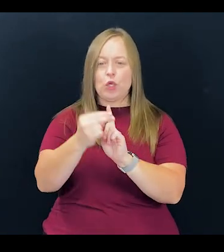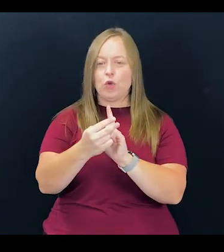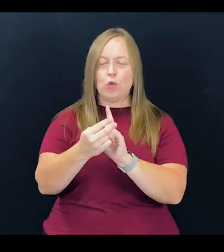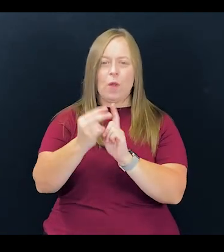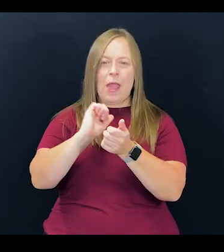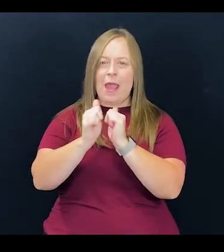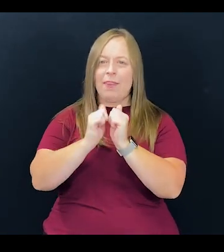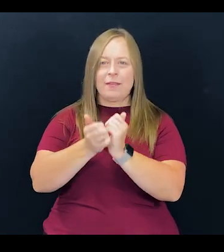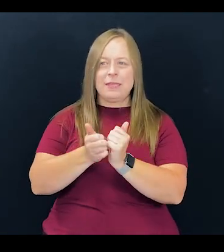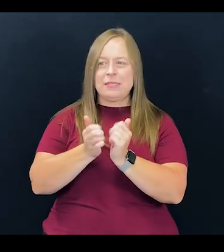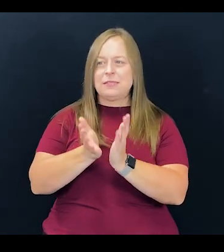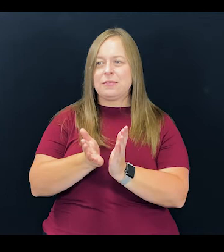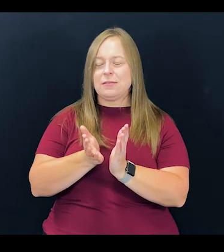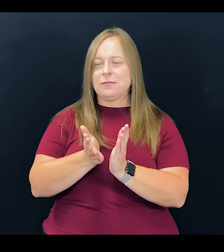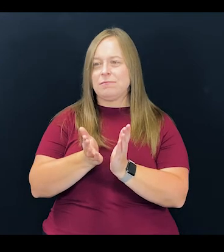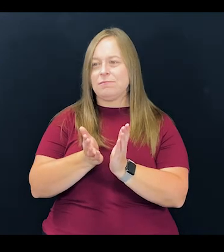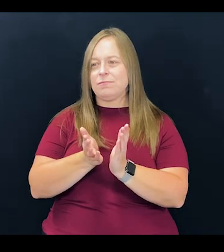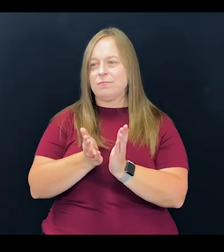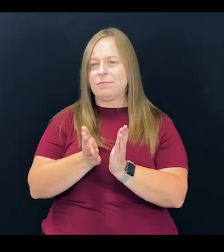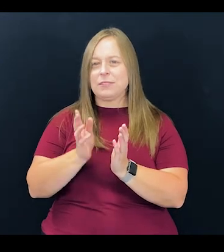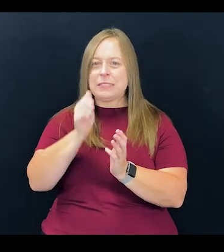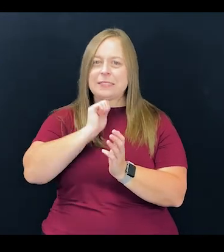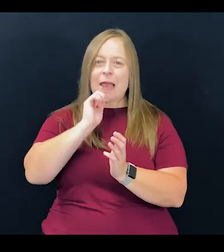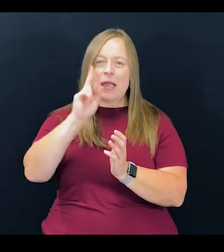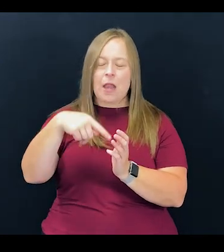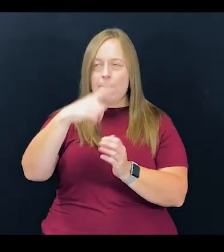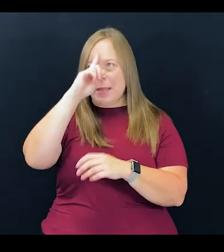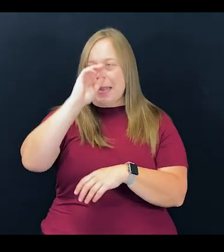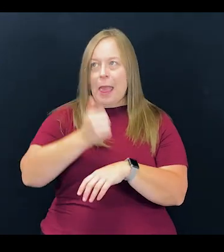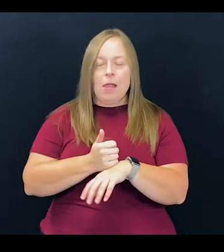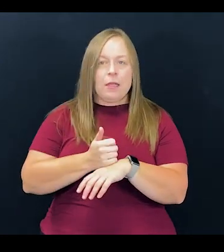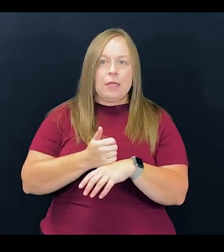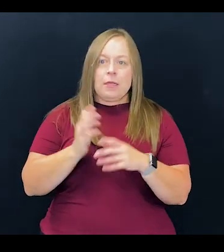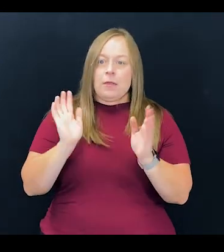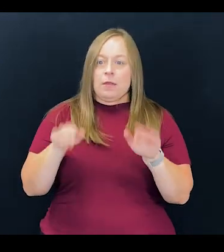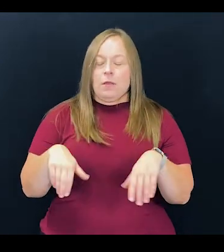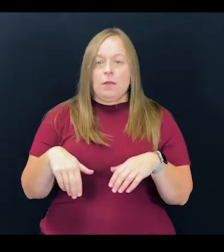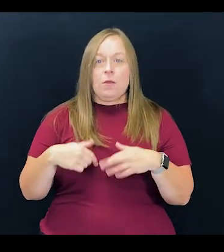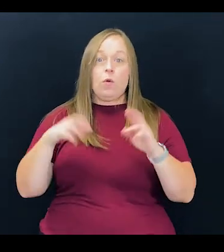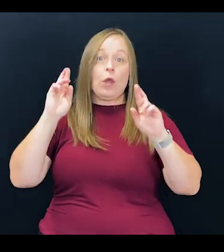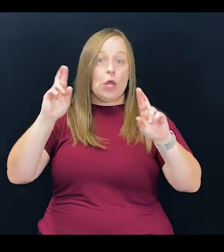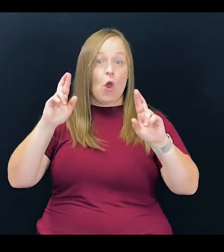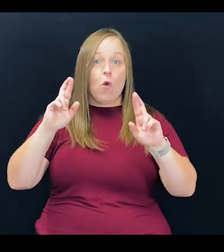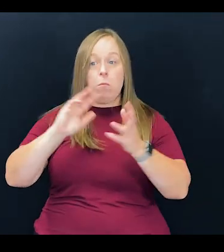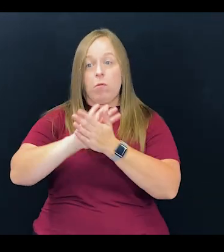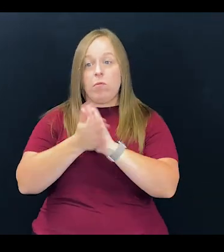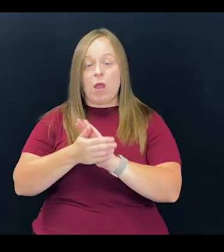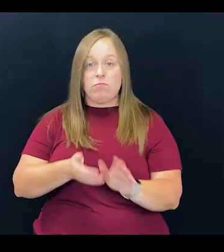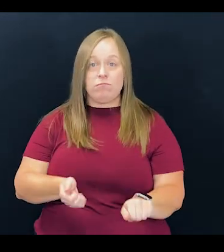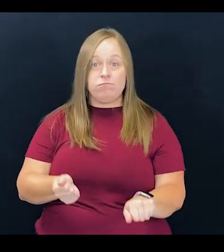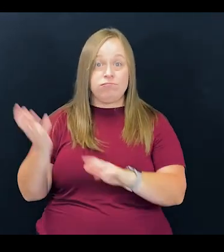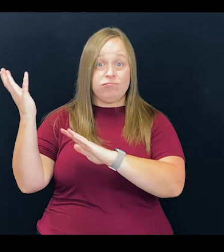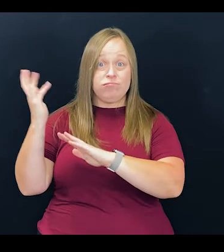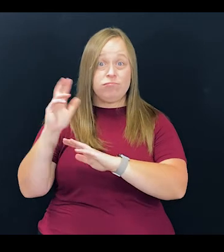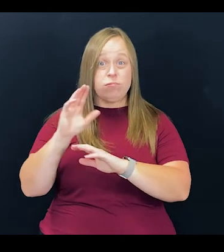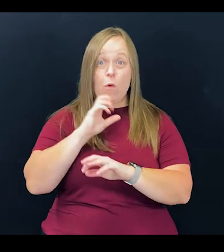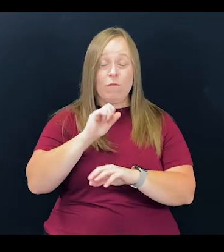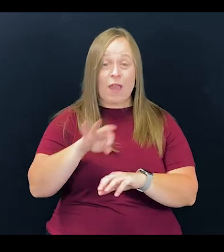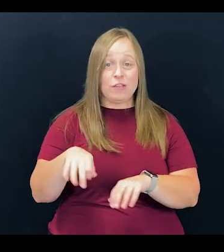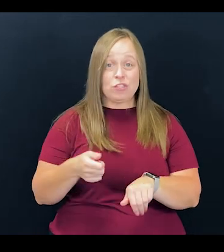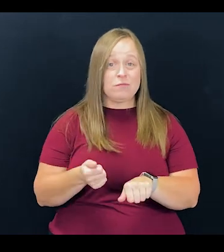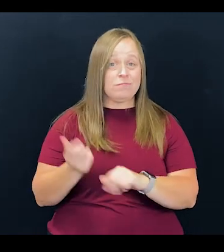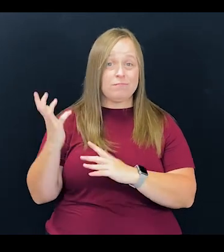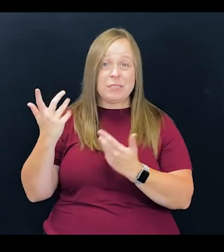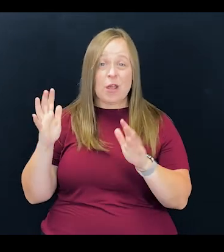to view athletes and this, suck it up mentality is something that we hope will become